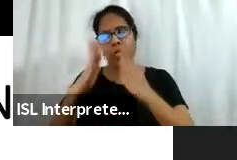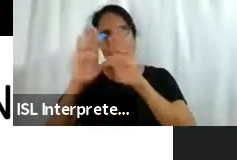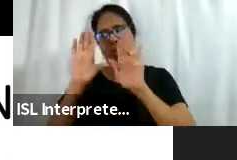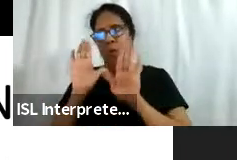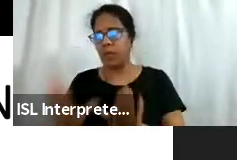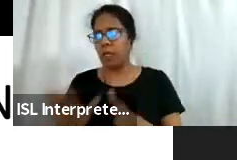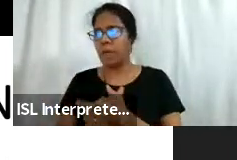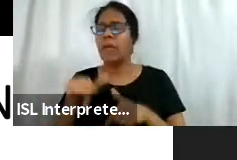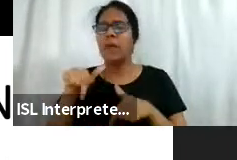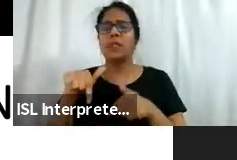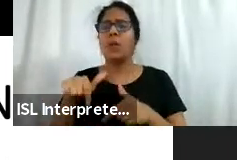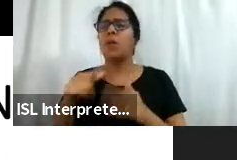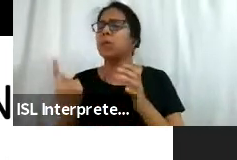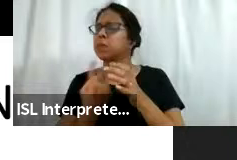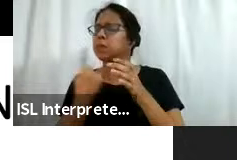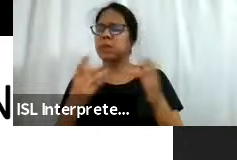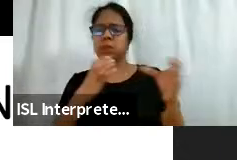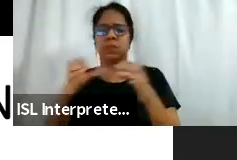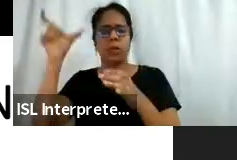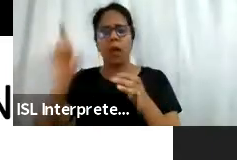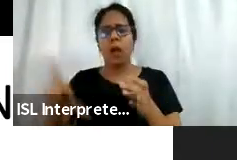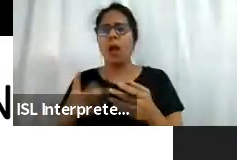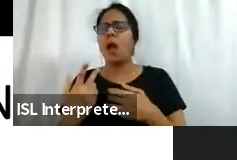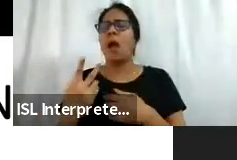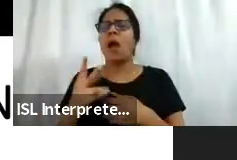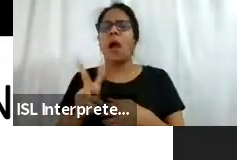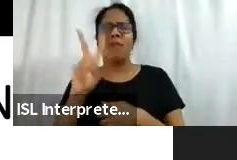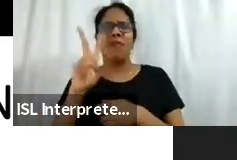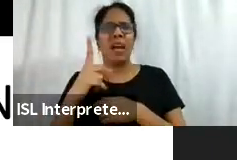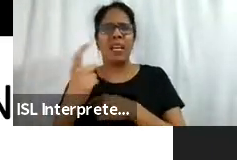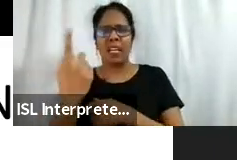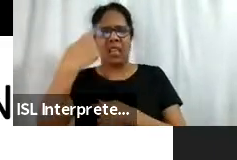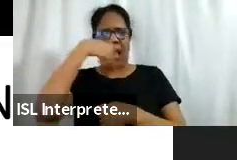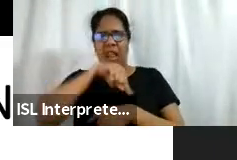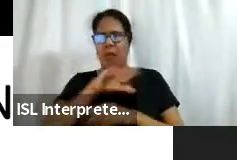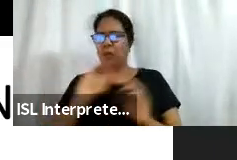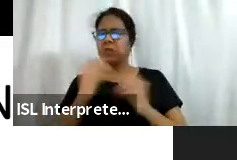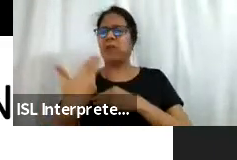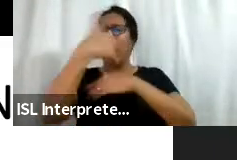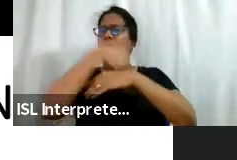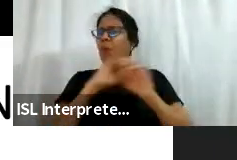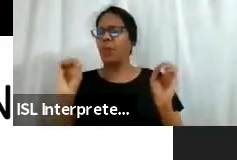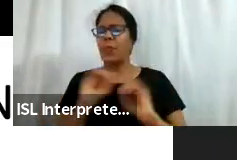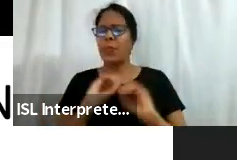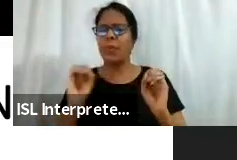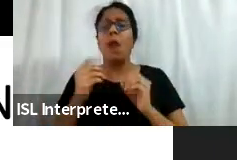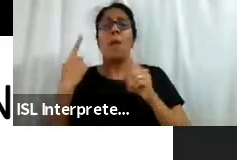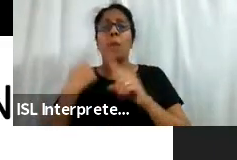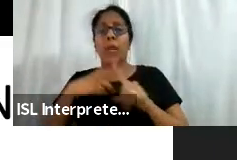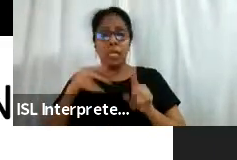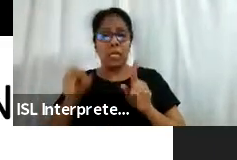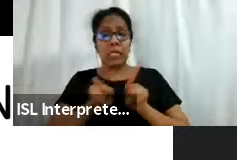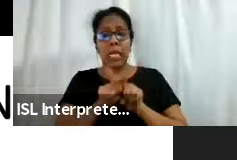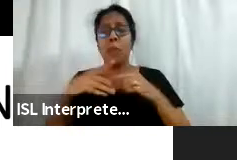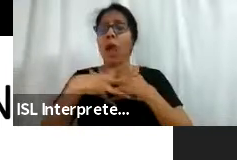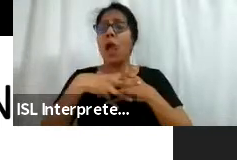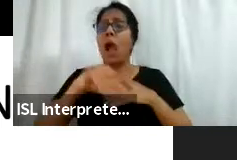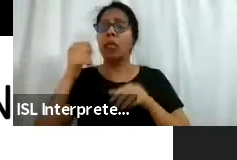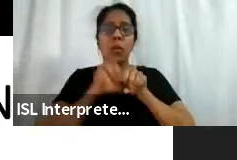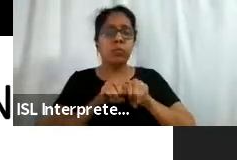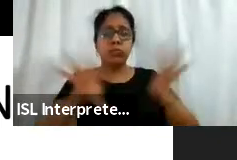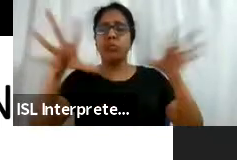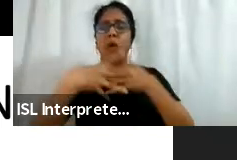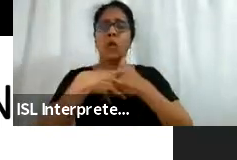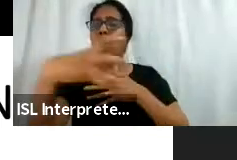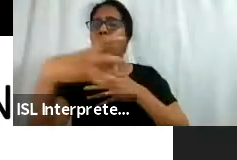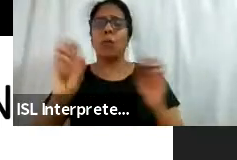over. You're healthy and the virus is not impacting your body and you are not transmitting. So why go for unnecessary testing after